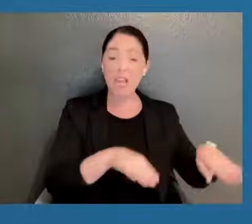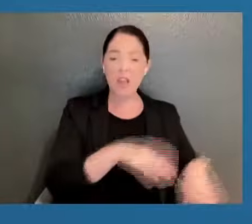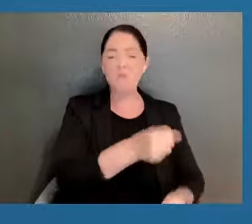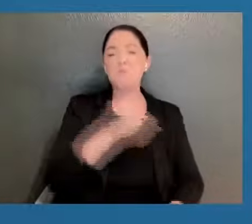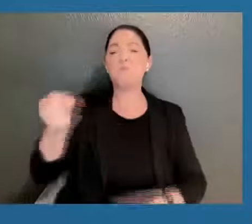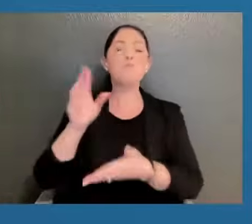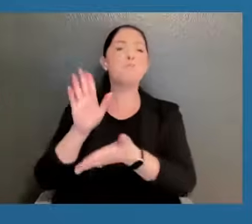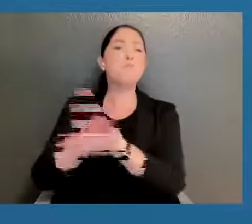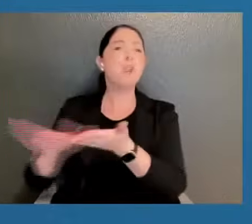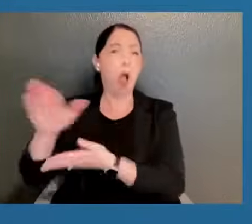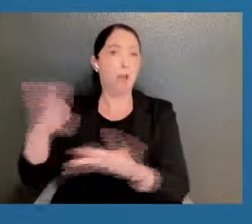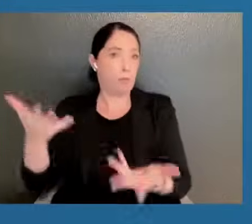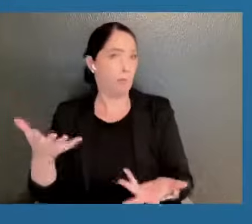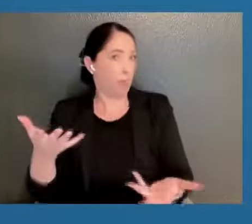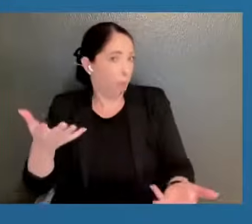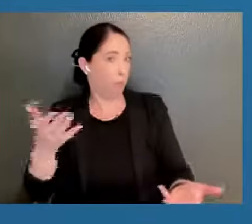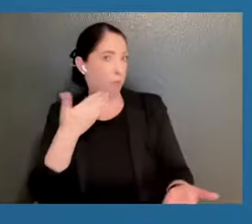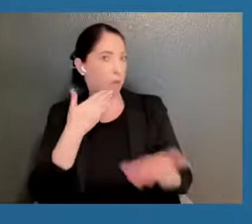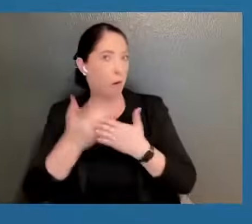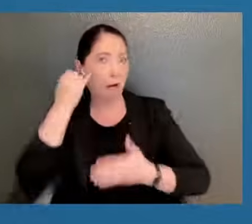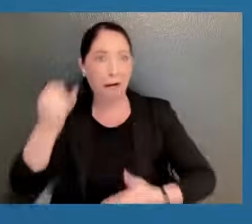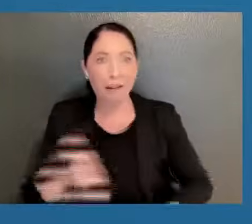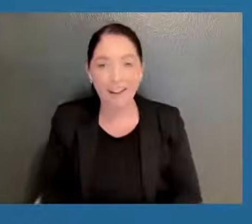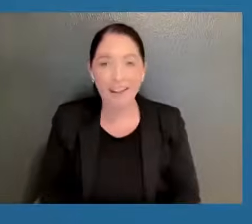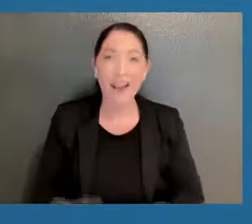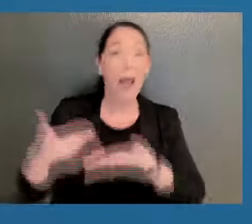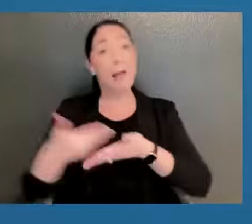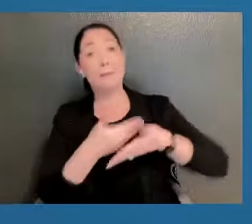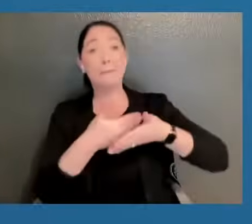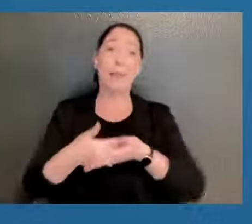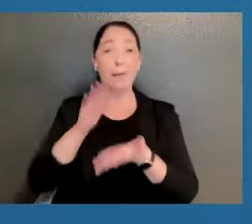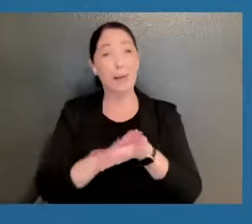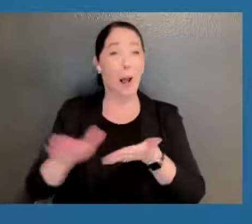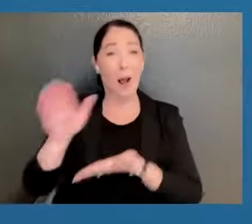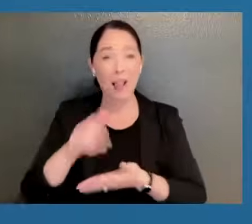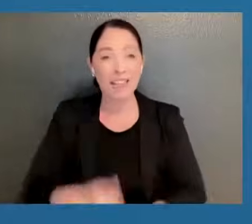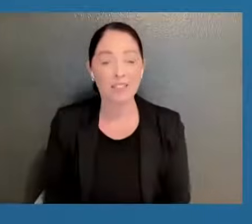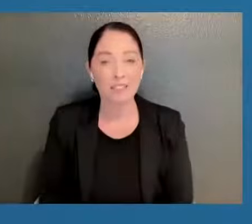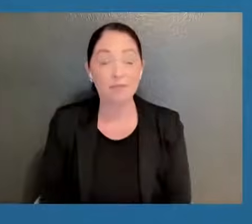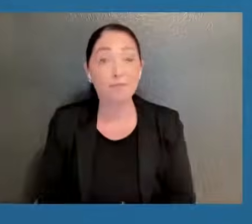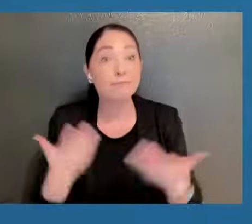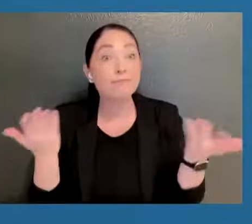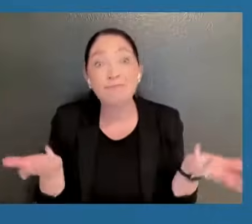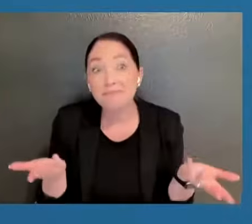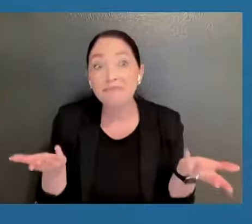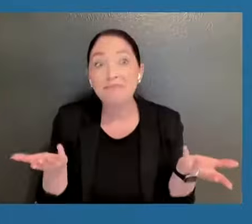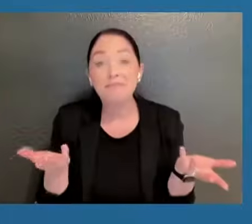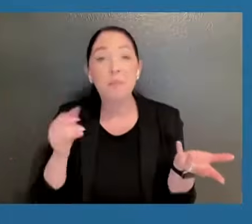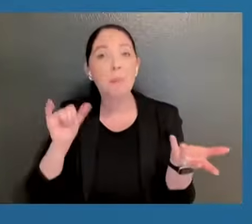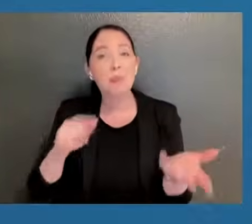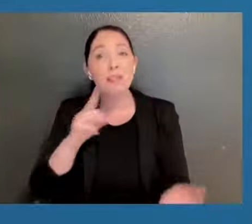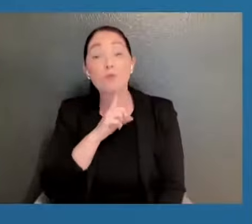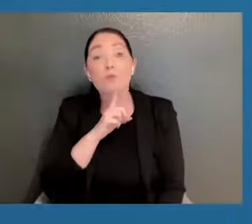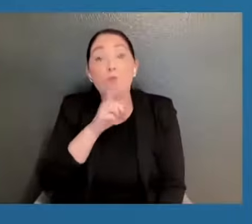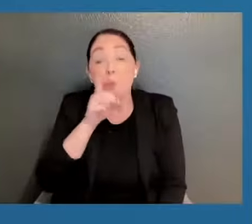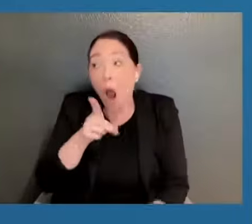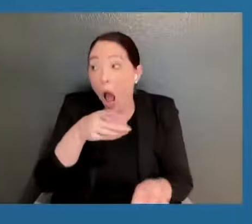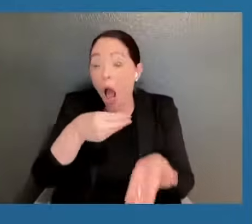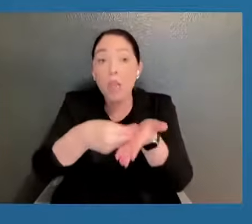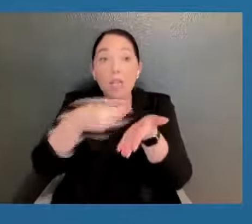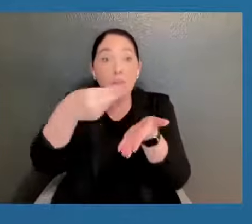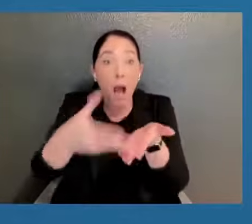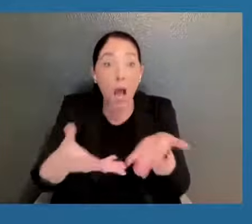thought of that. Baby college. But those are real expenses for real